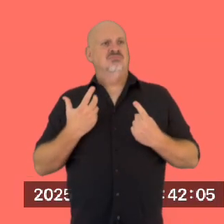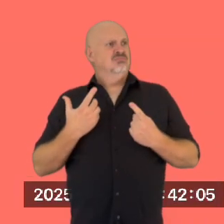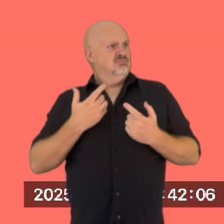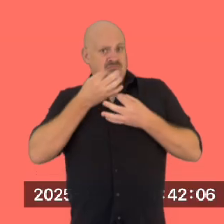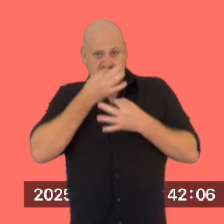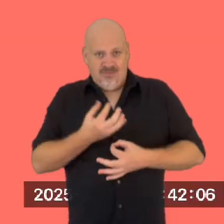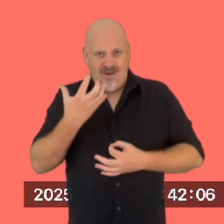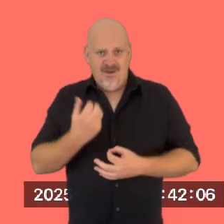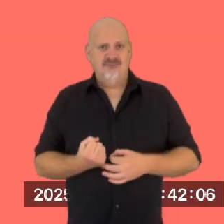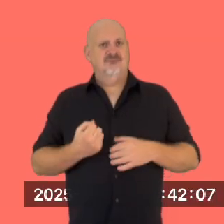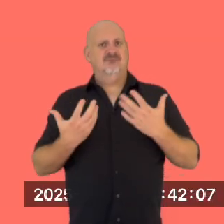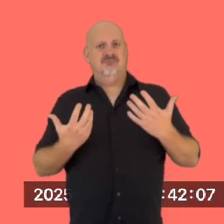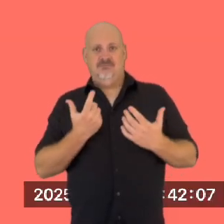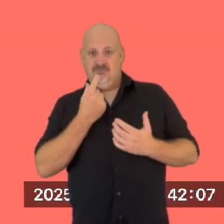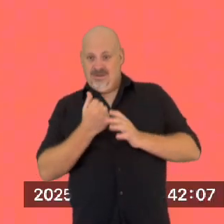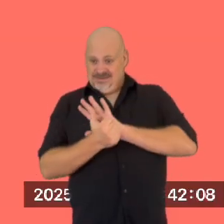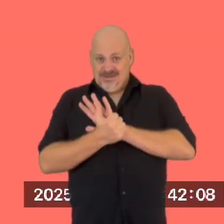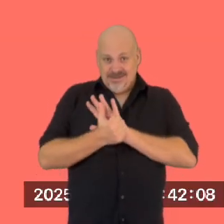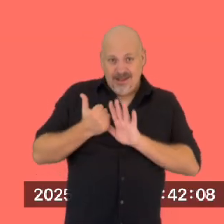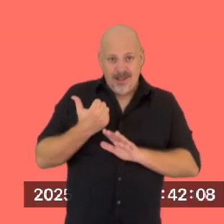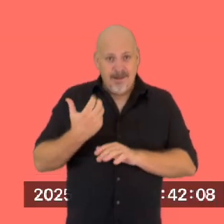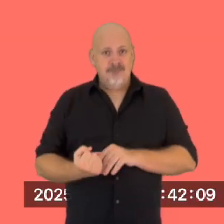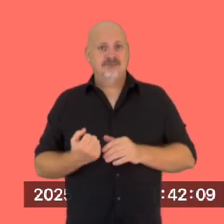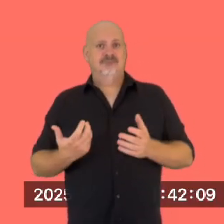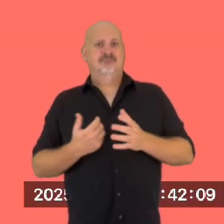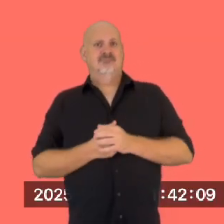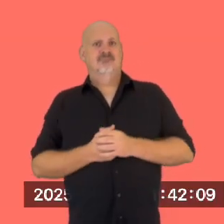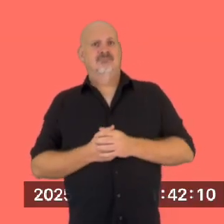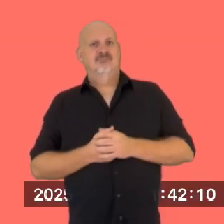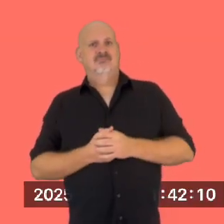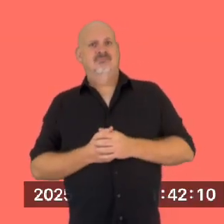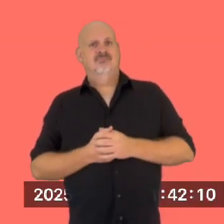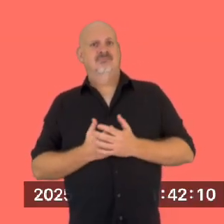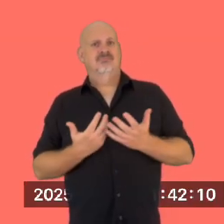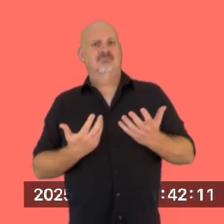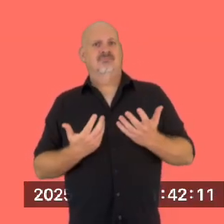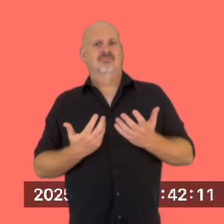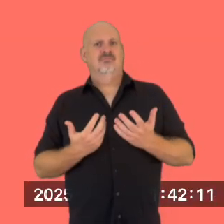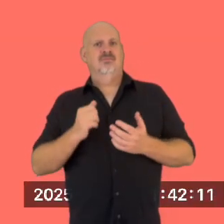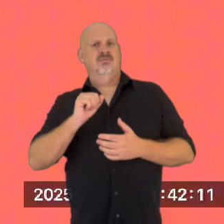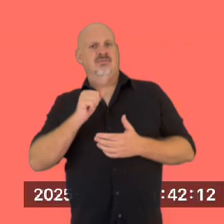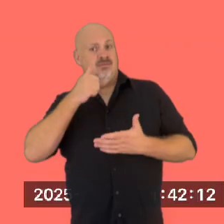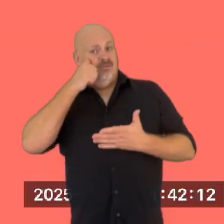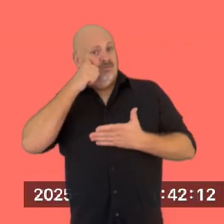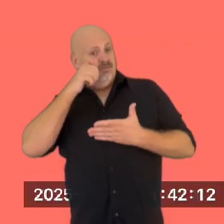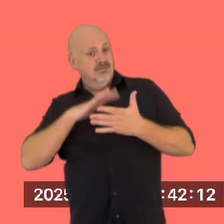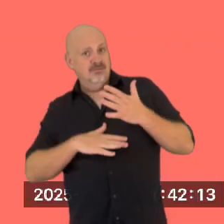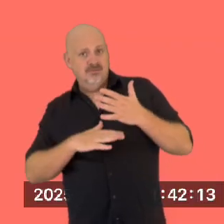understand what drives you from a kind of potential skills area of where